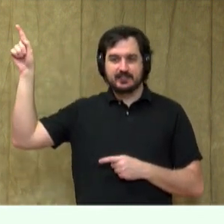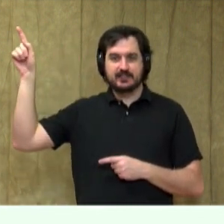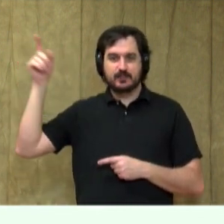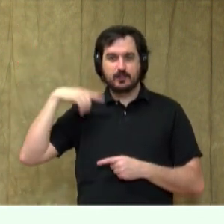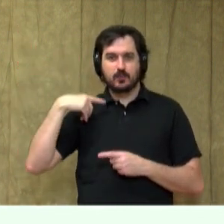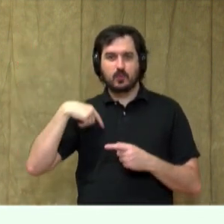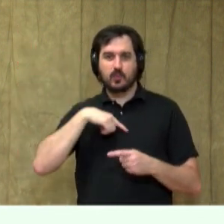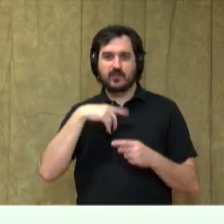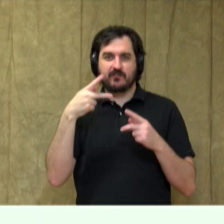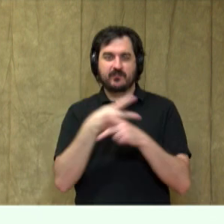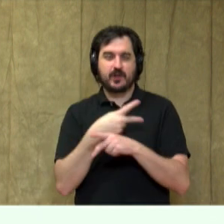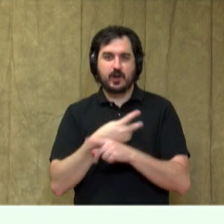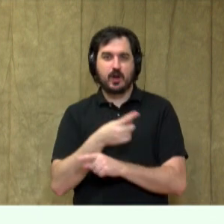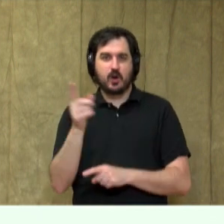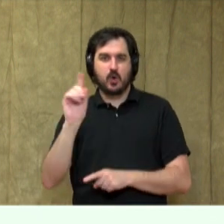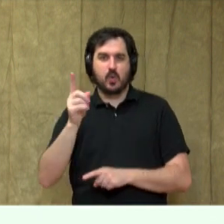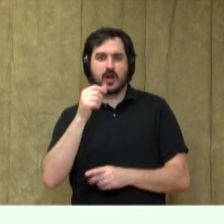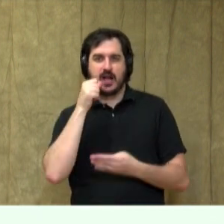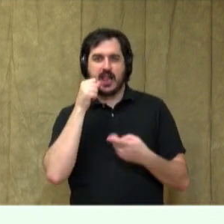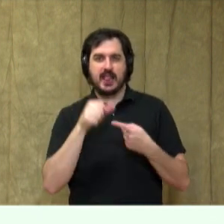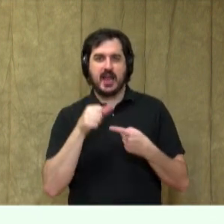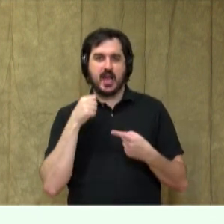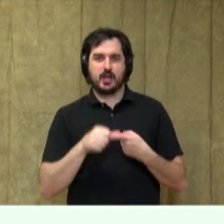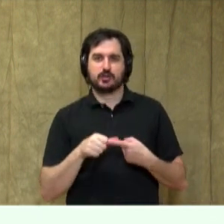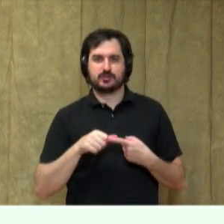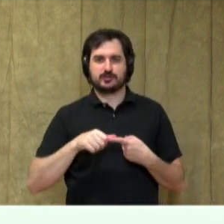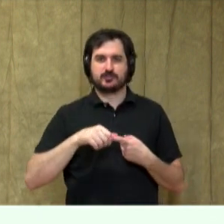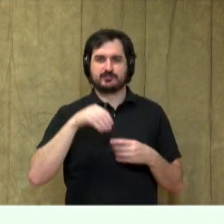located here in this coordinate plane.